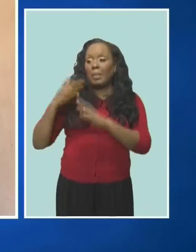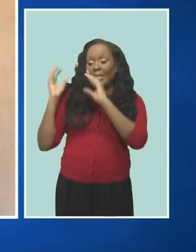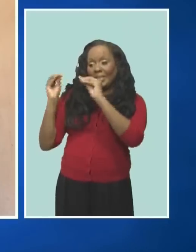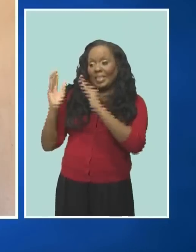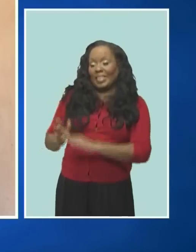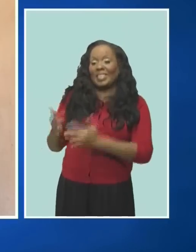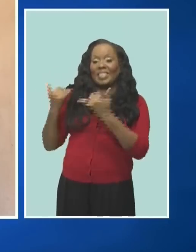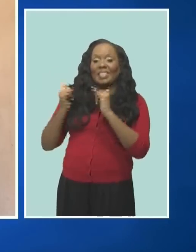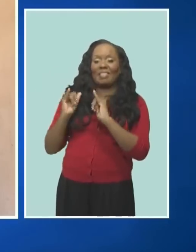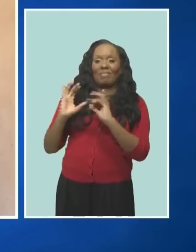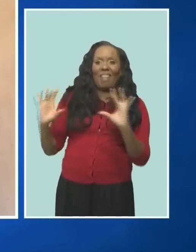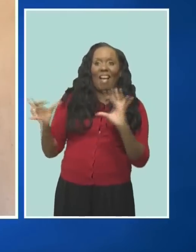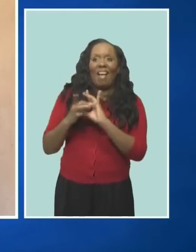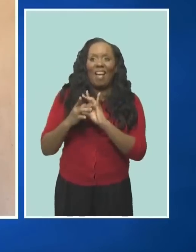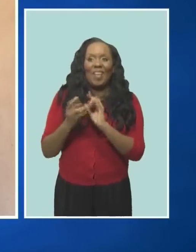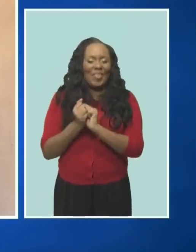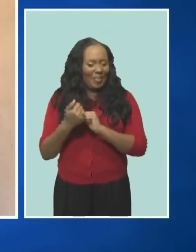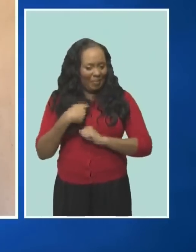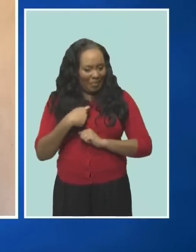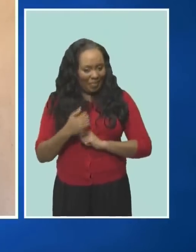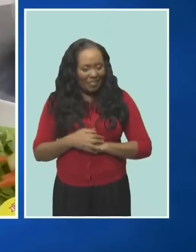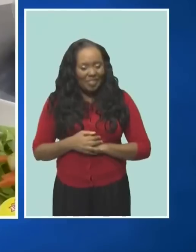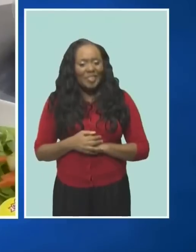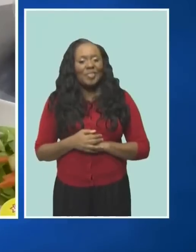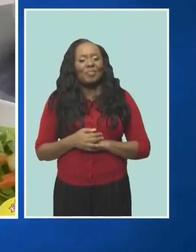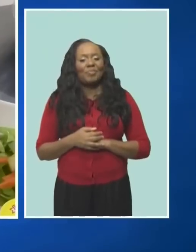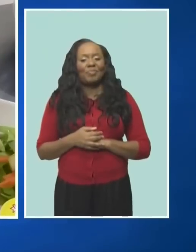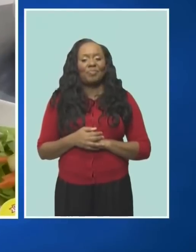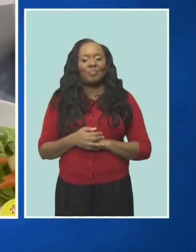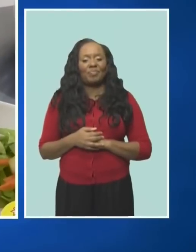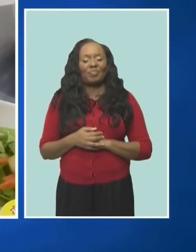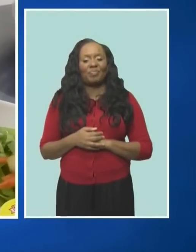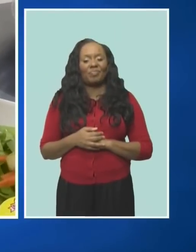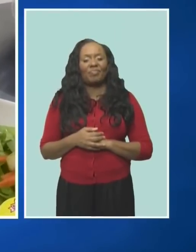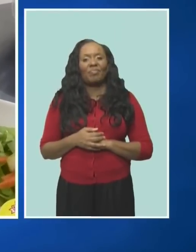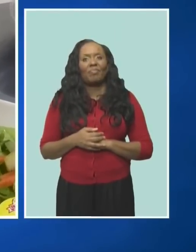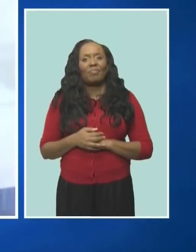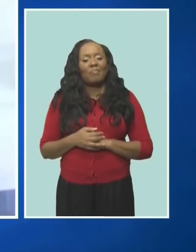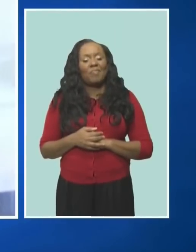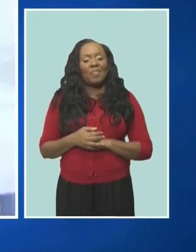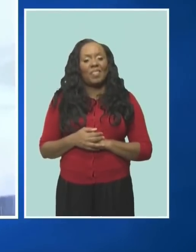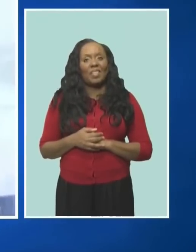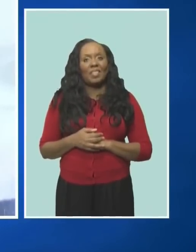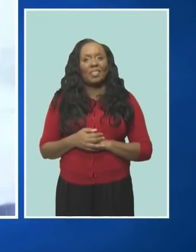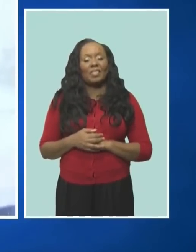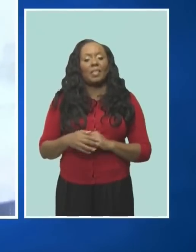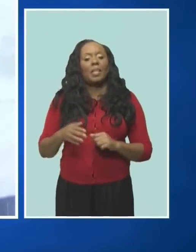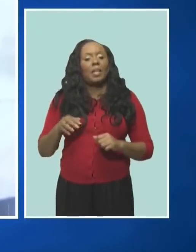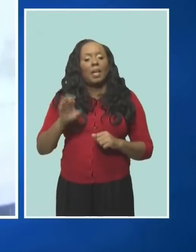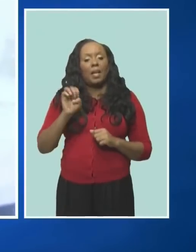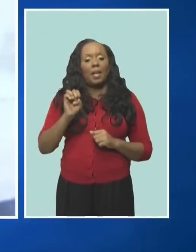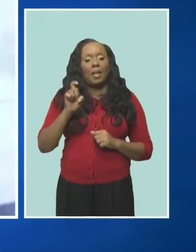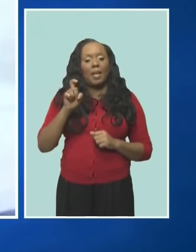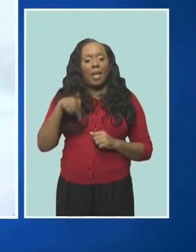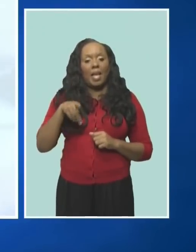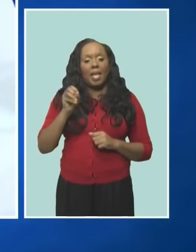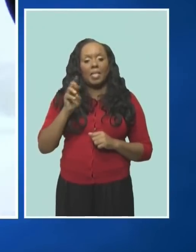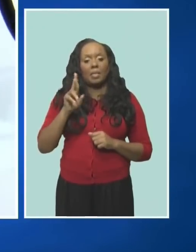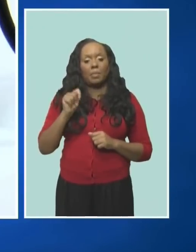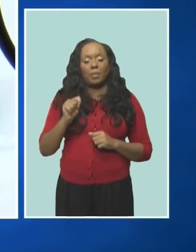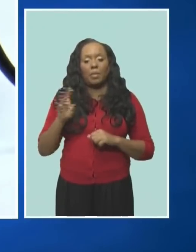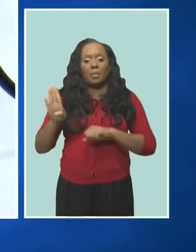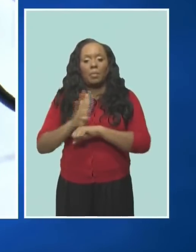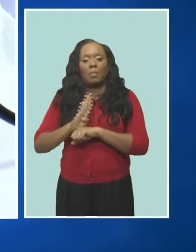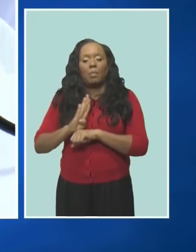here with me on my journey. The entrepreneur says she has received encouragement from Export Barbados and has been testing the